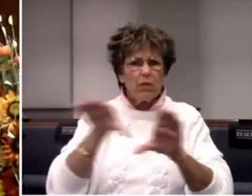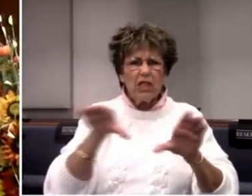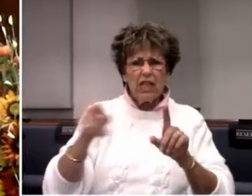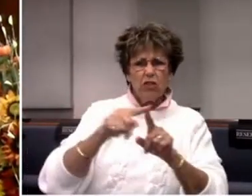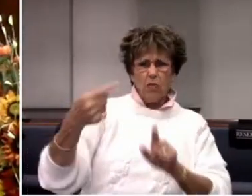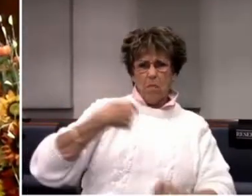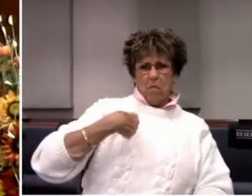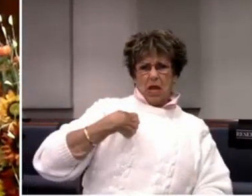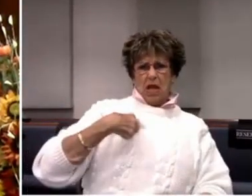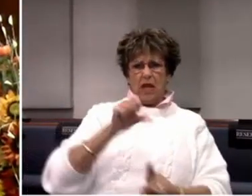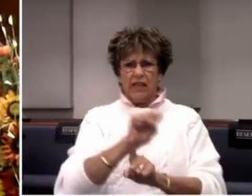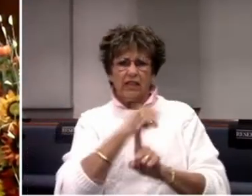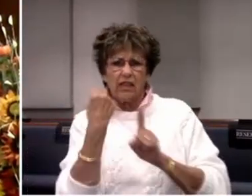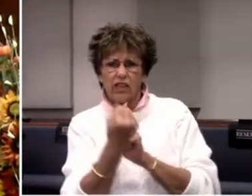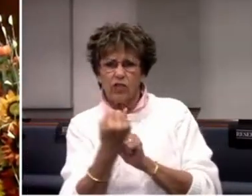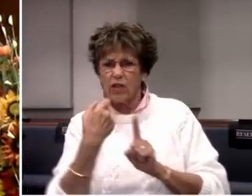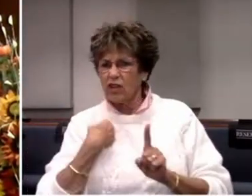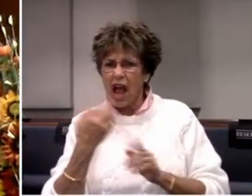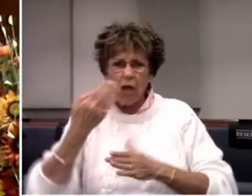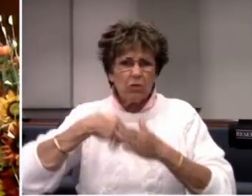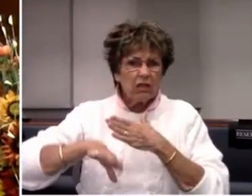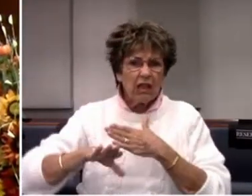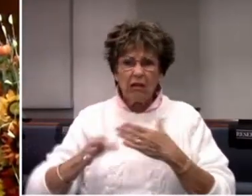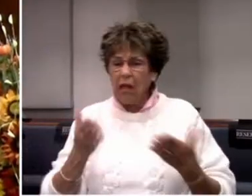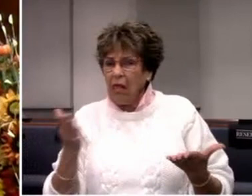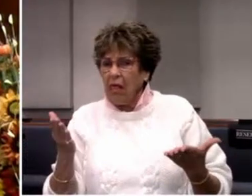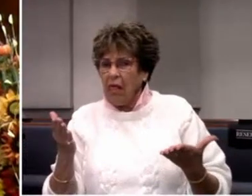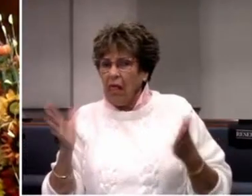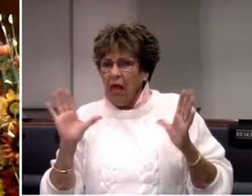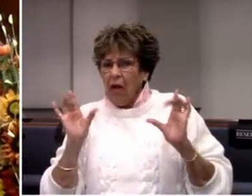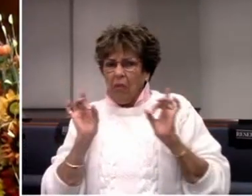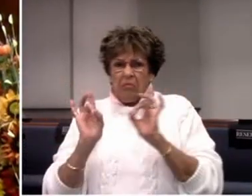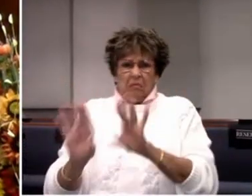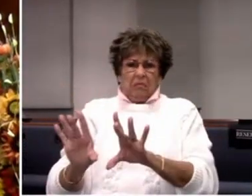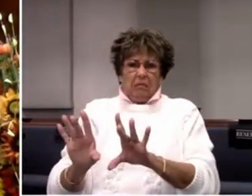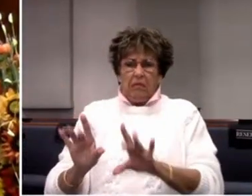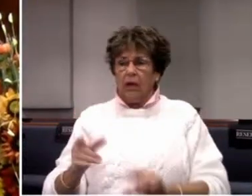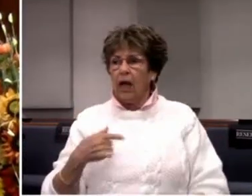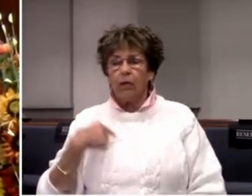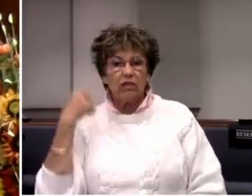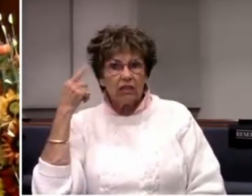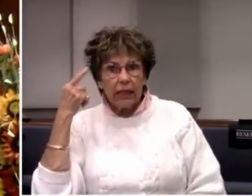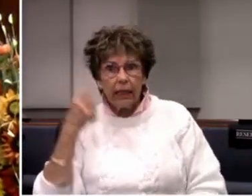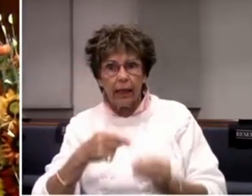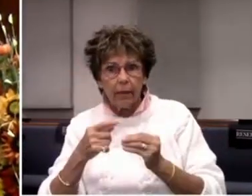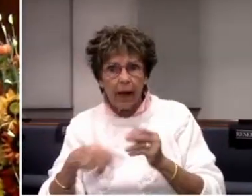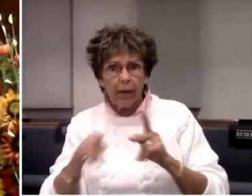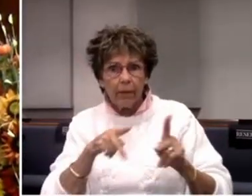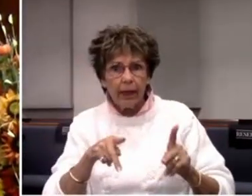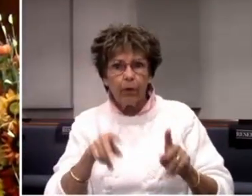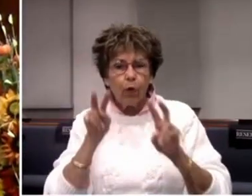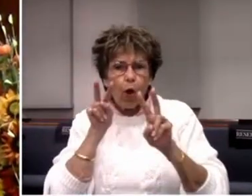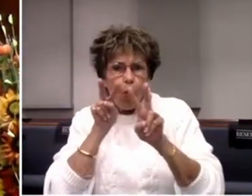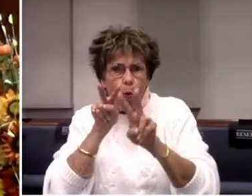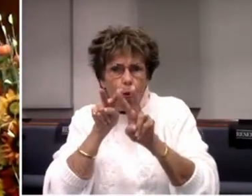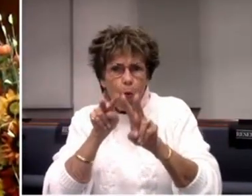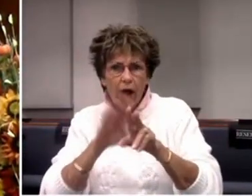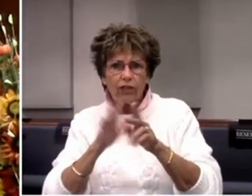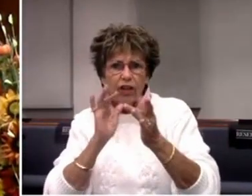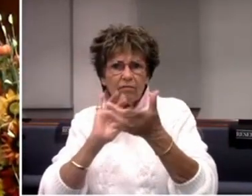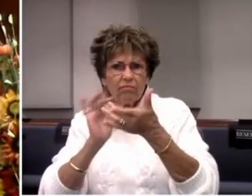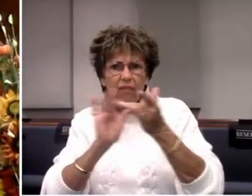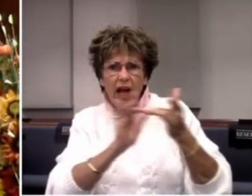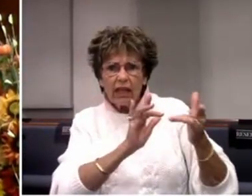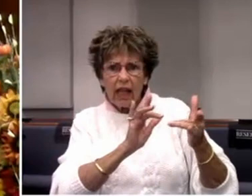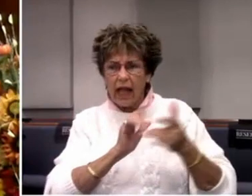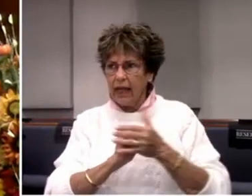was in, tonight is not the night. I even thought about those of you that are watching online. And I don't know if God is in this or not, but here's my statement